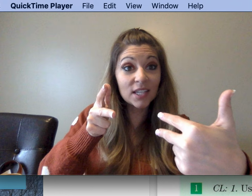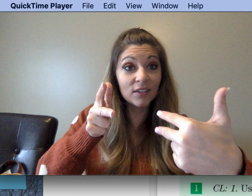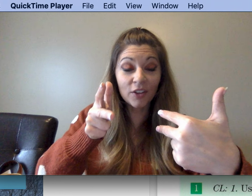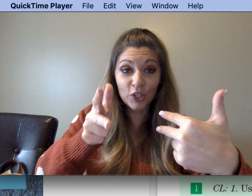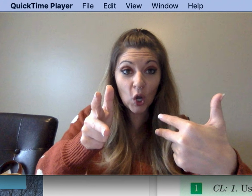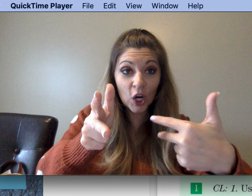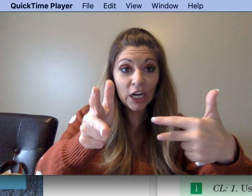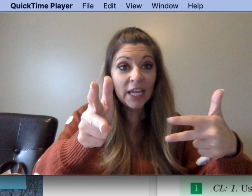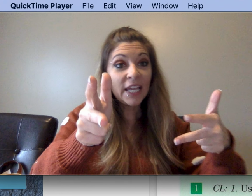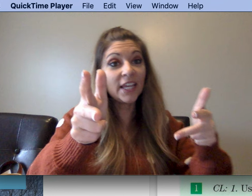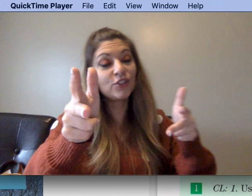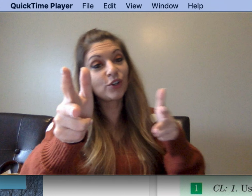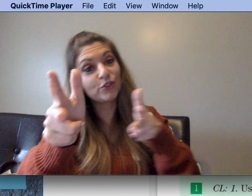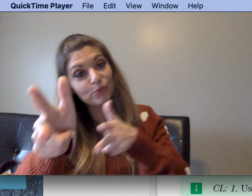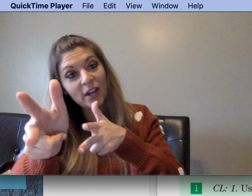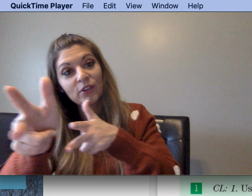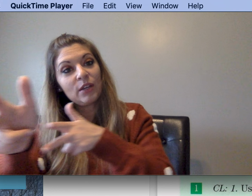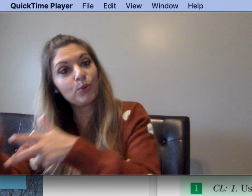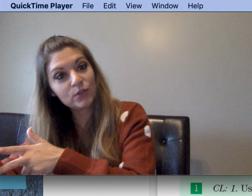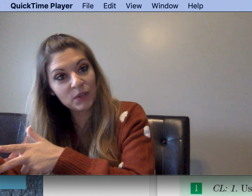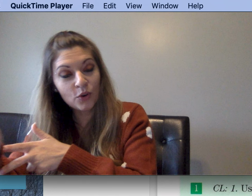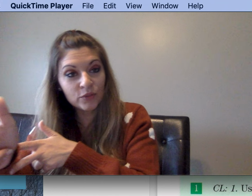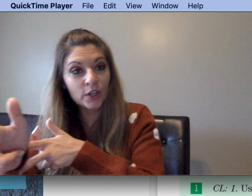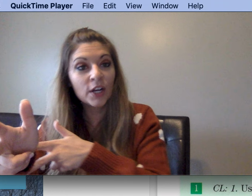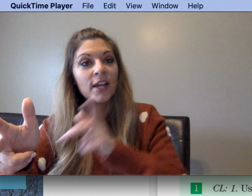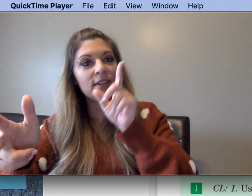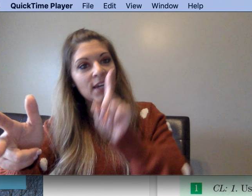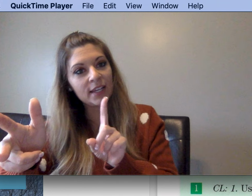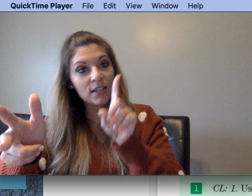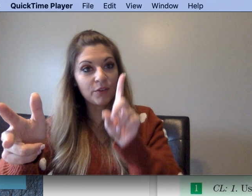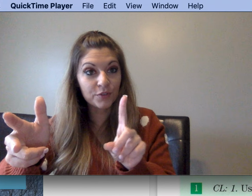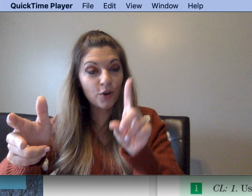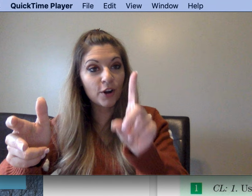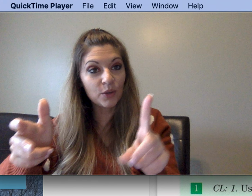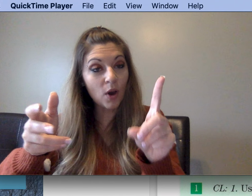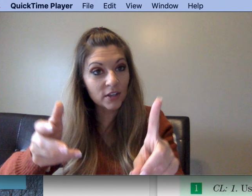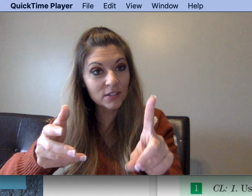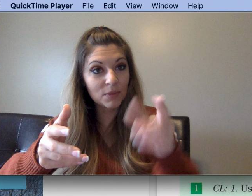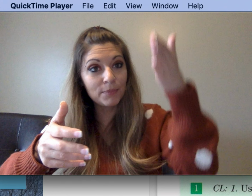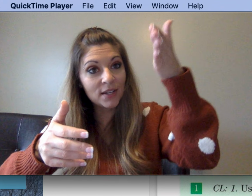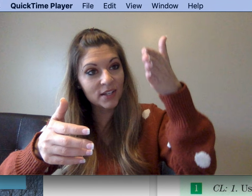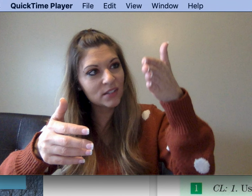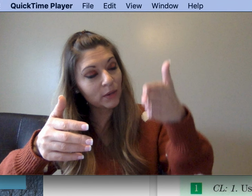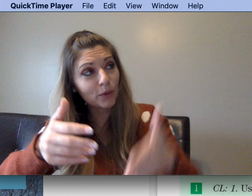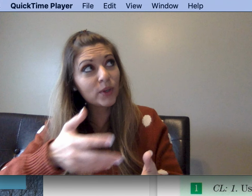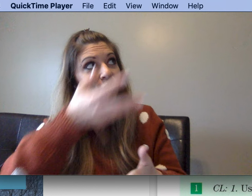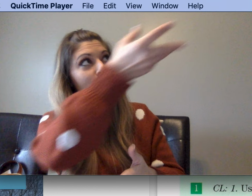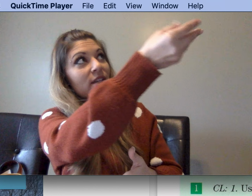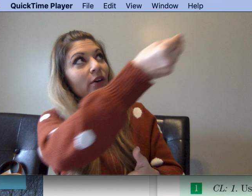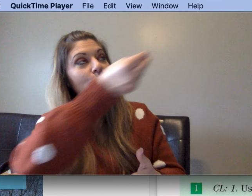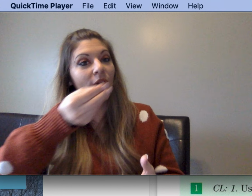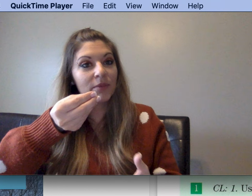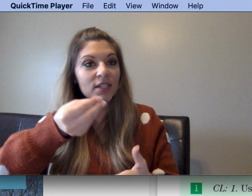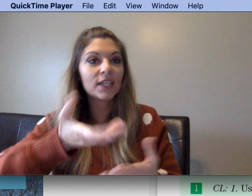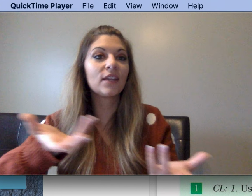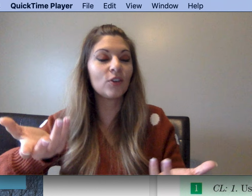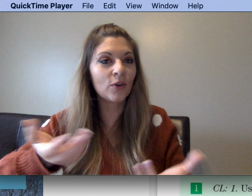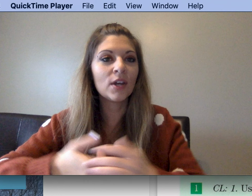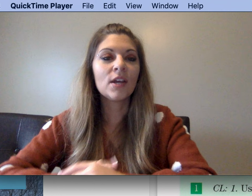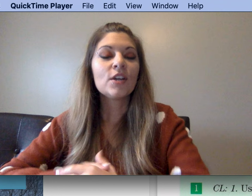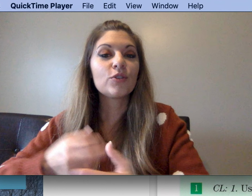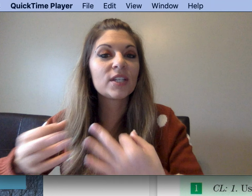pass another car. It turns around. It pulls me over. The guy gets out of his car. He walks to me. B classifier. My window goes down. Grab the